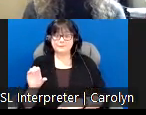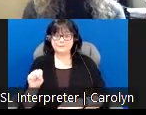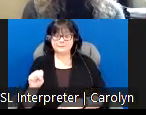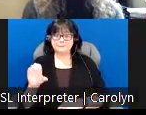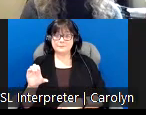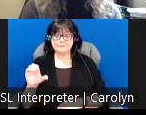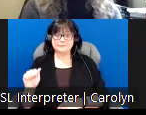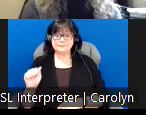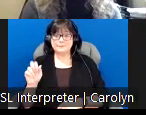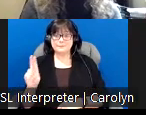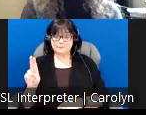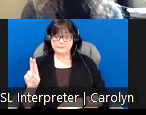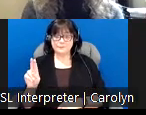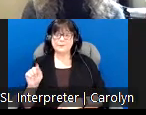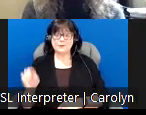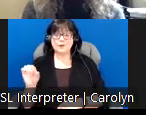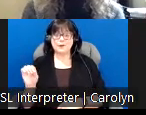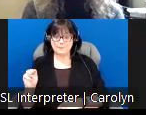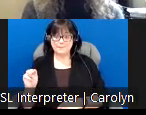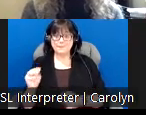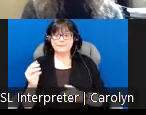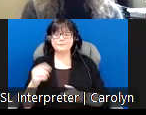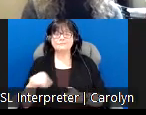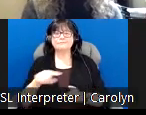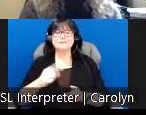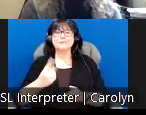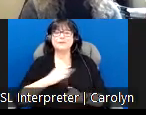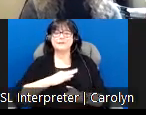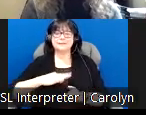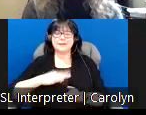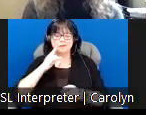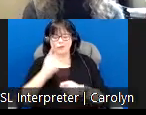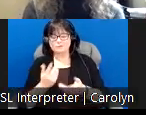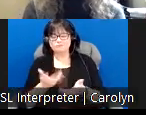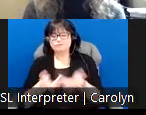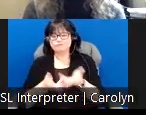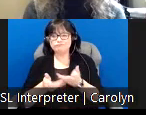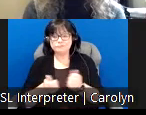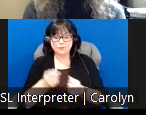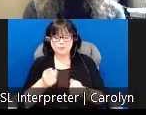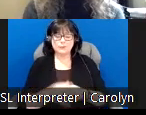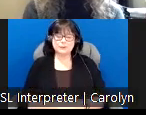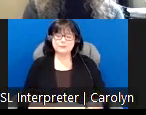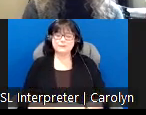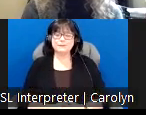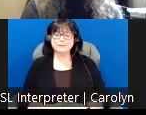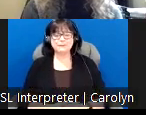info@cscau.com, and one of their staff members will get together and work something out with you.